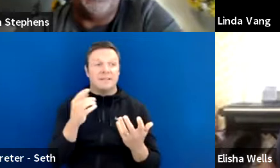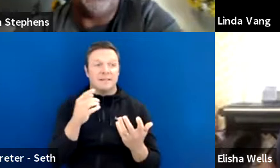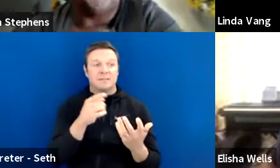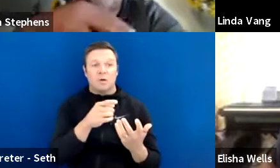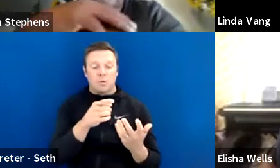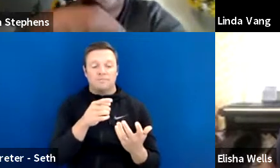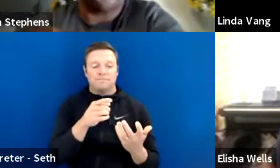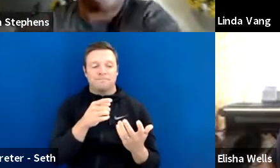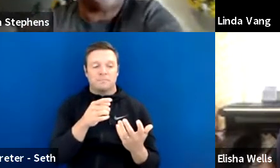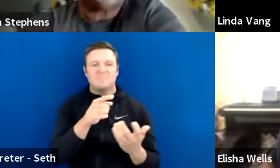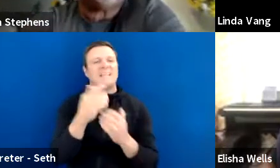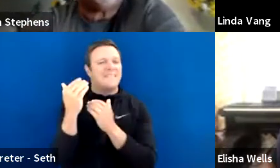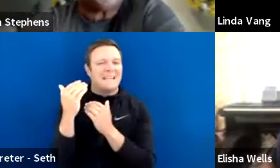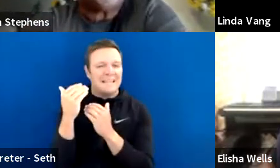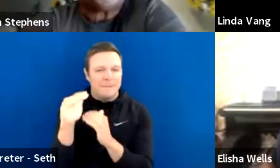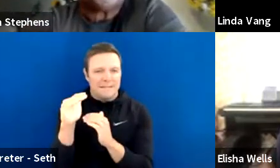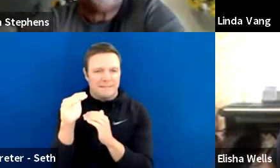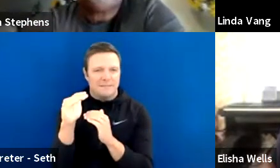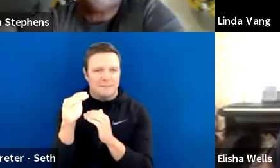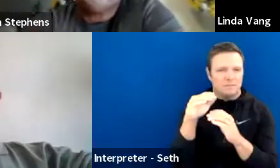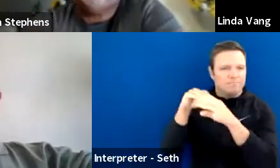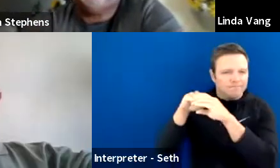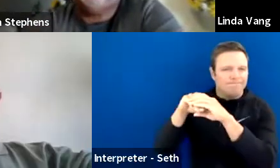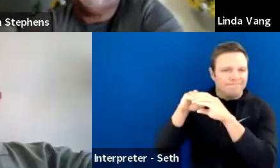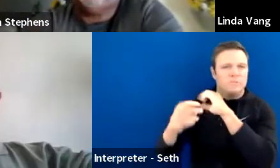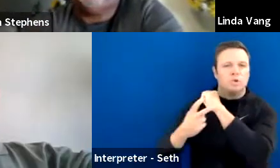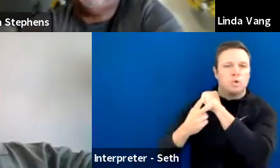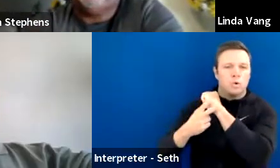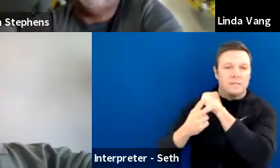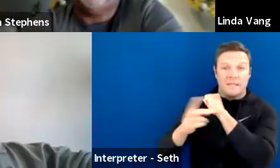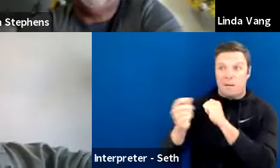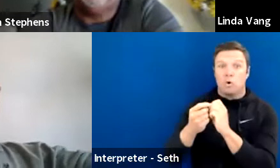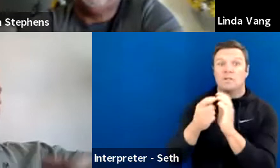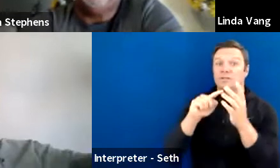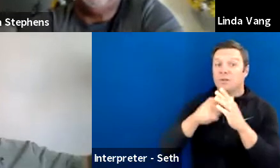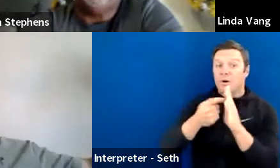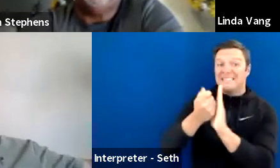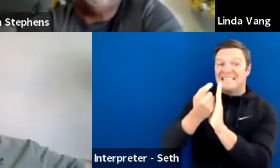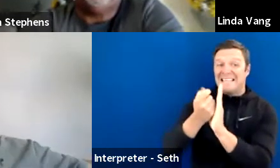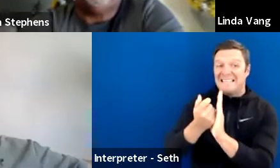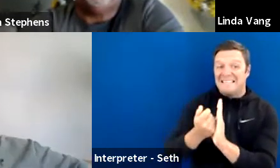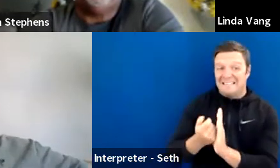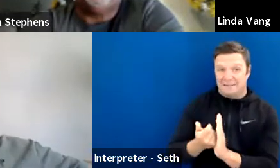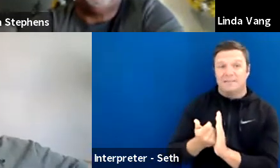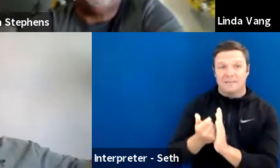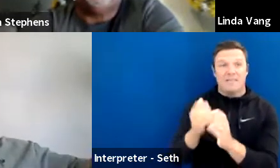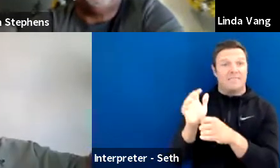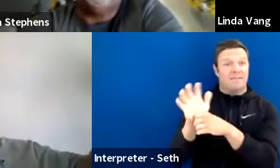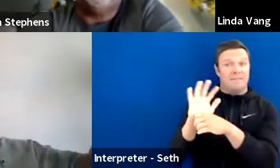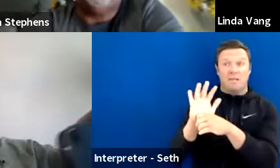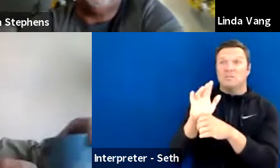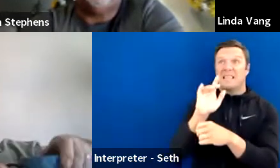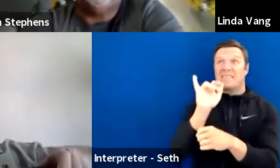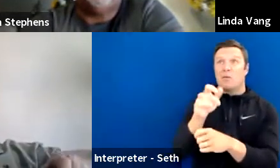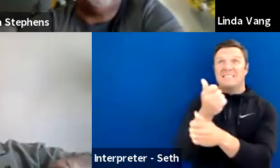this, was limit storage. And they were going to delete videos that was anything prior